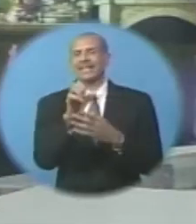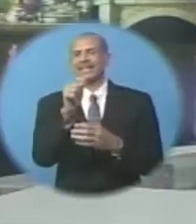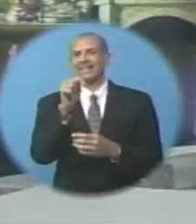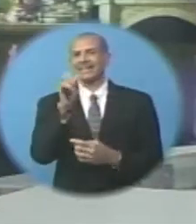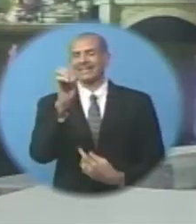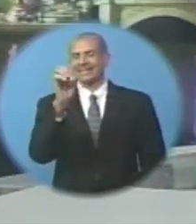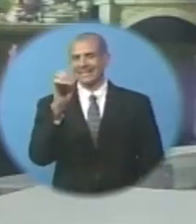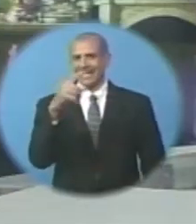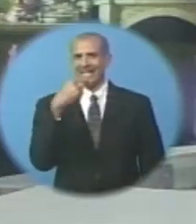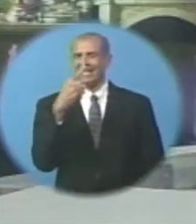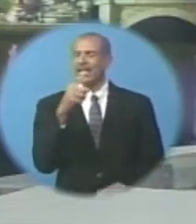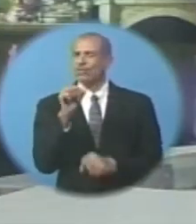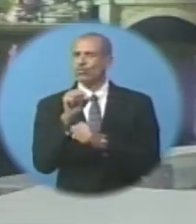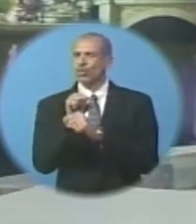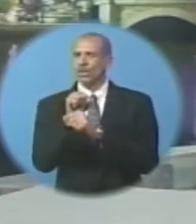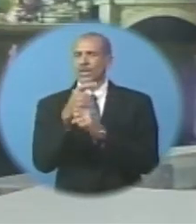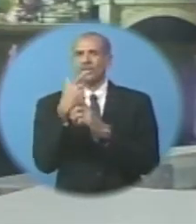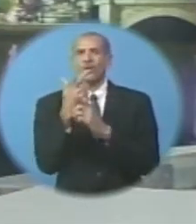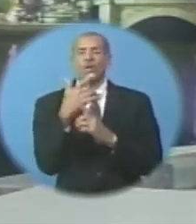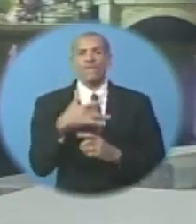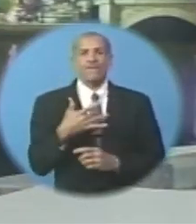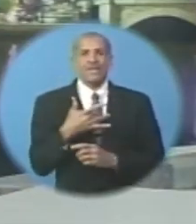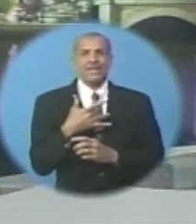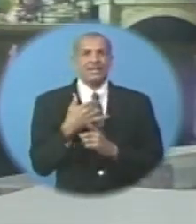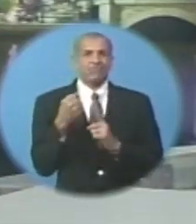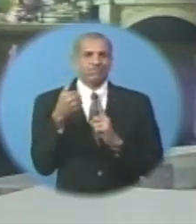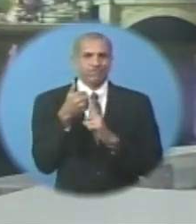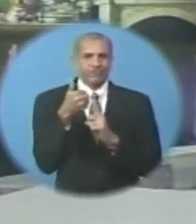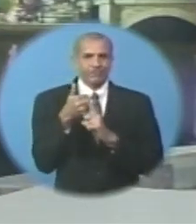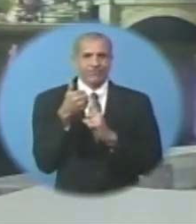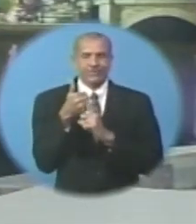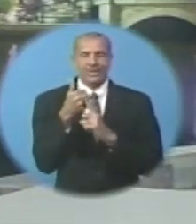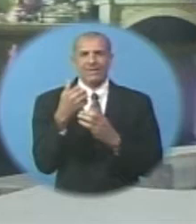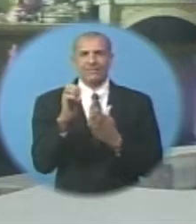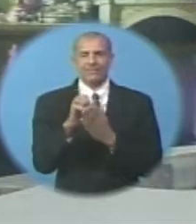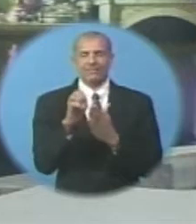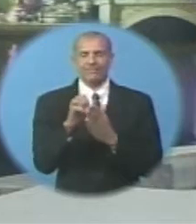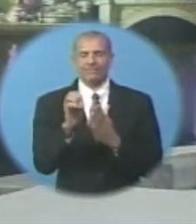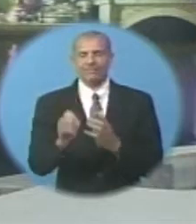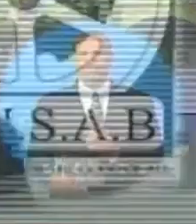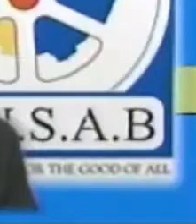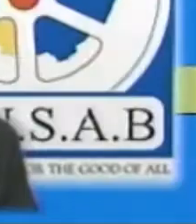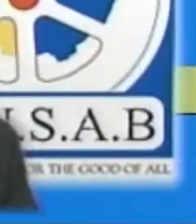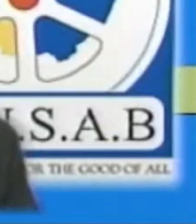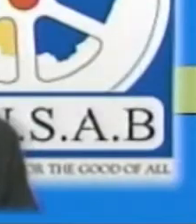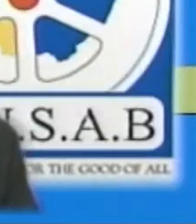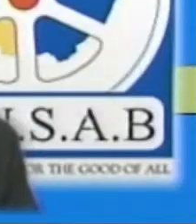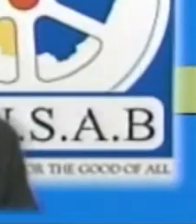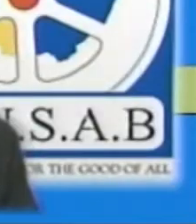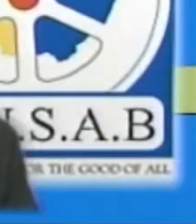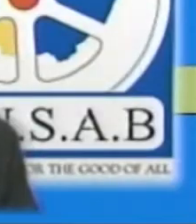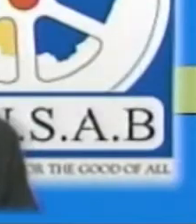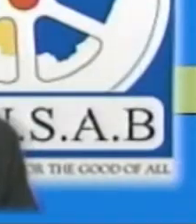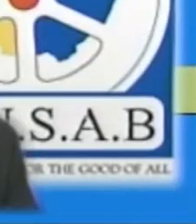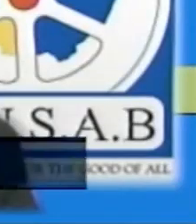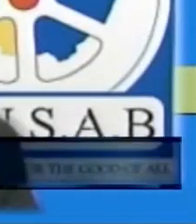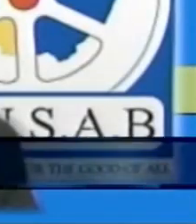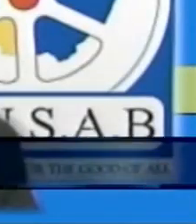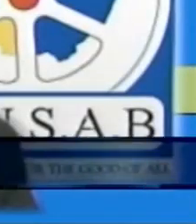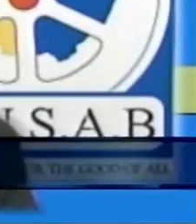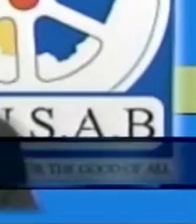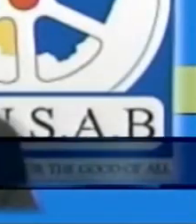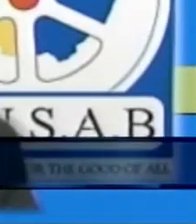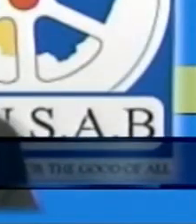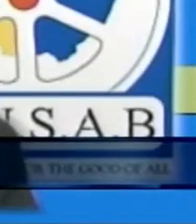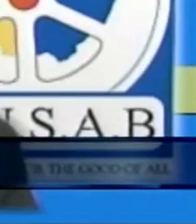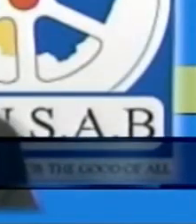that workers are the ones who would feel the brunt of this economic hardship. Whatever happens in the budget, there has to be